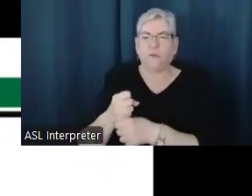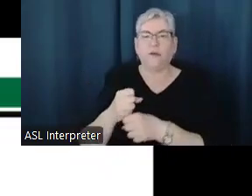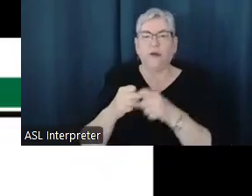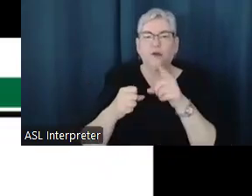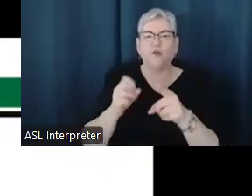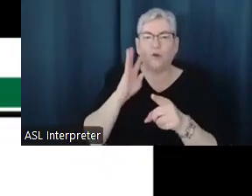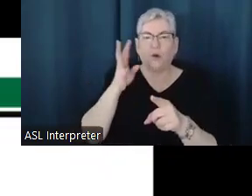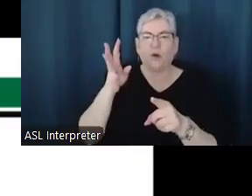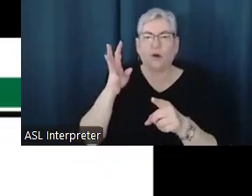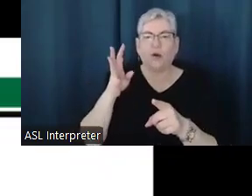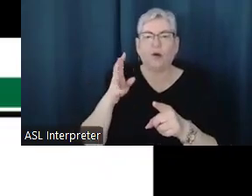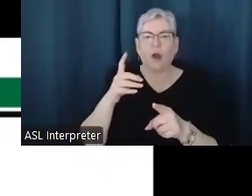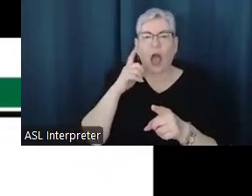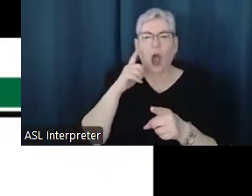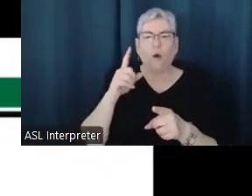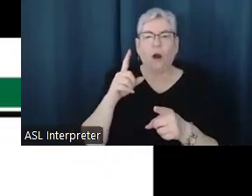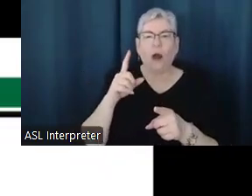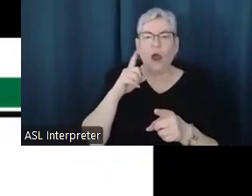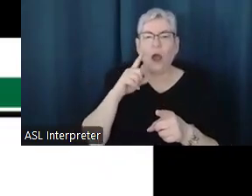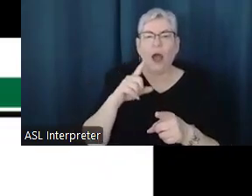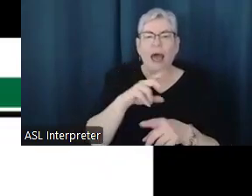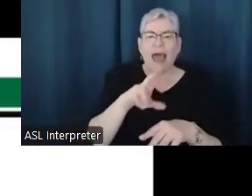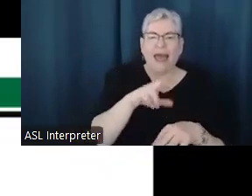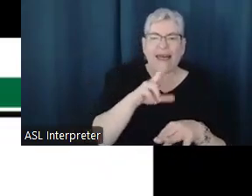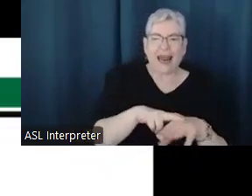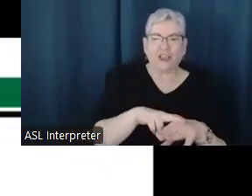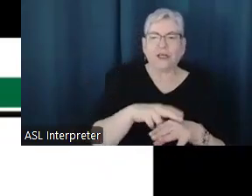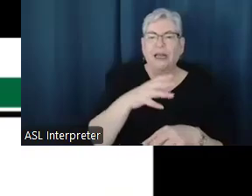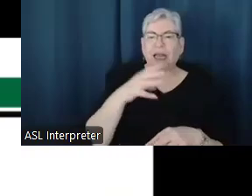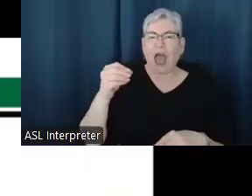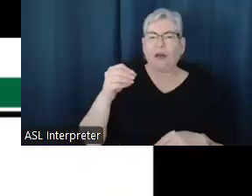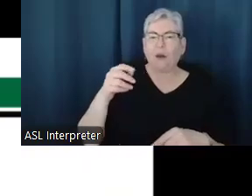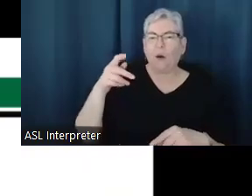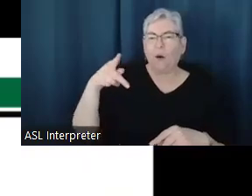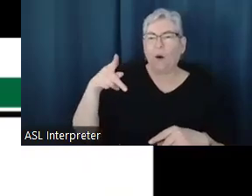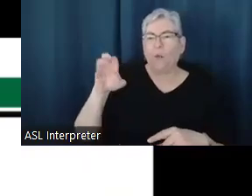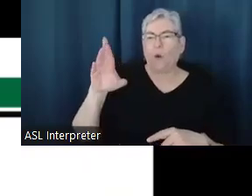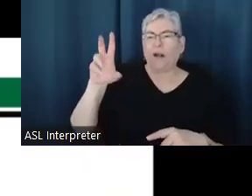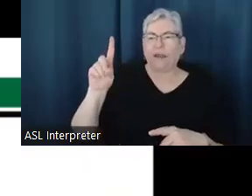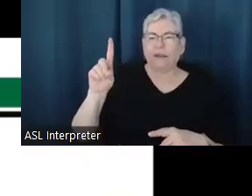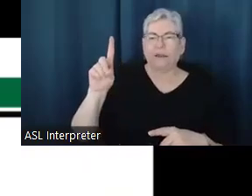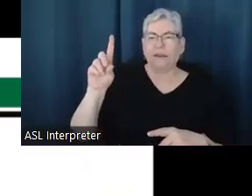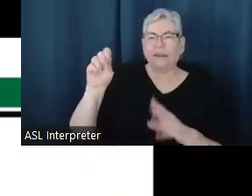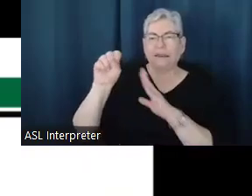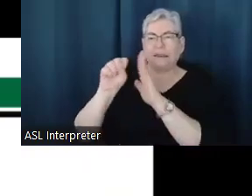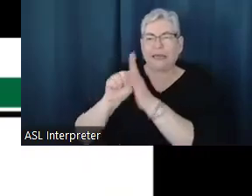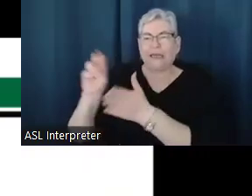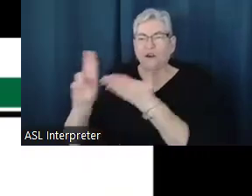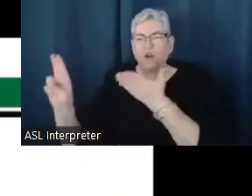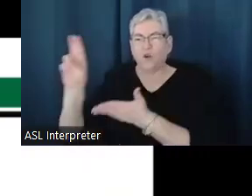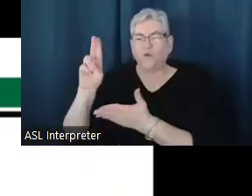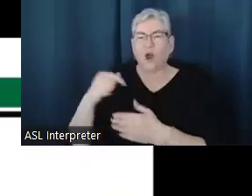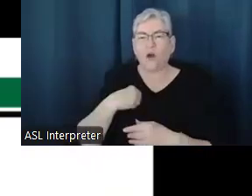Youth Move National and Portland State University. We can probably, I'm sure that this is floating around if you